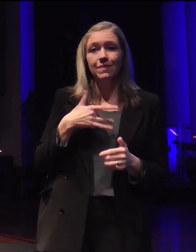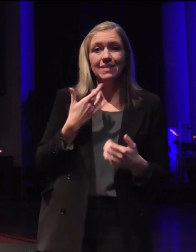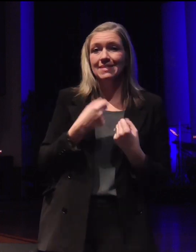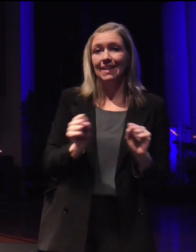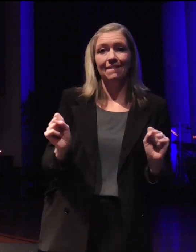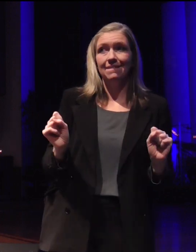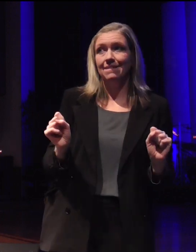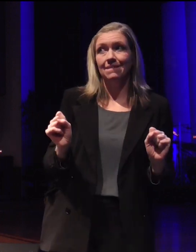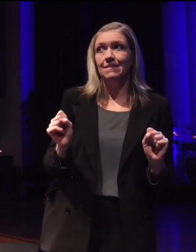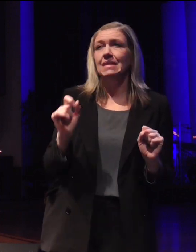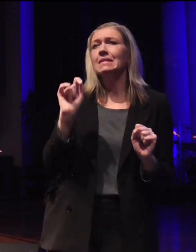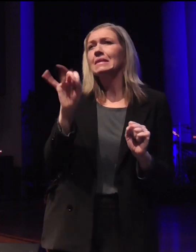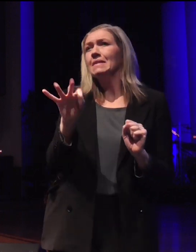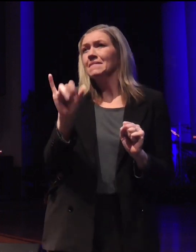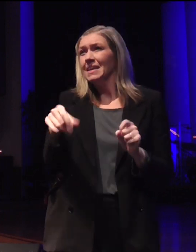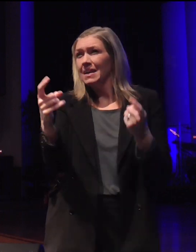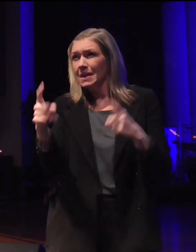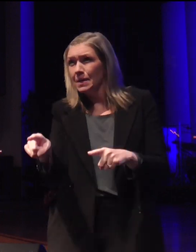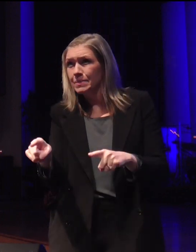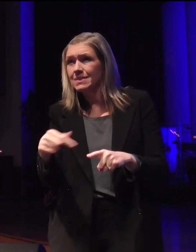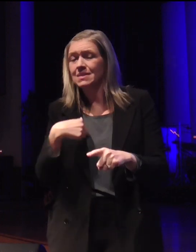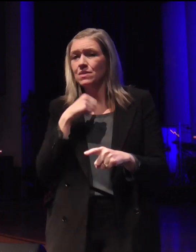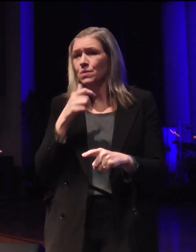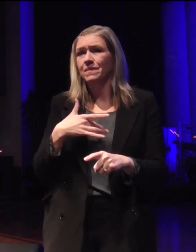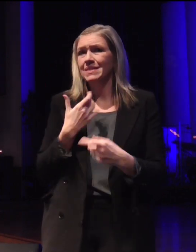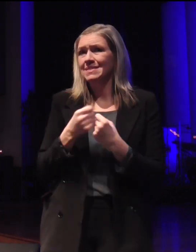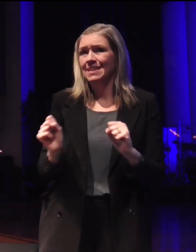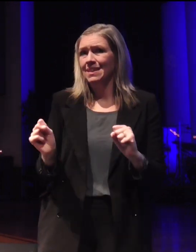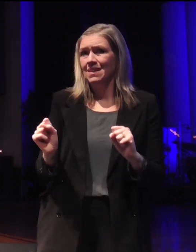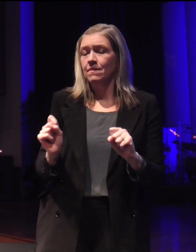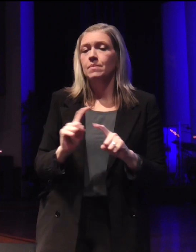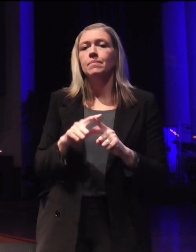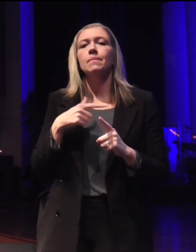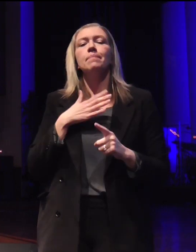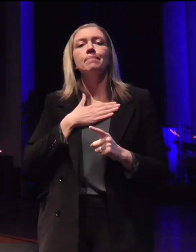that happens? I don't feel safe. But my truest